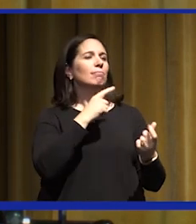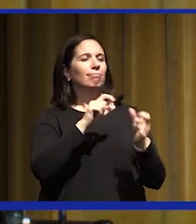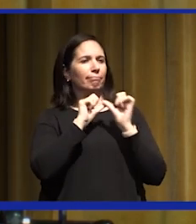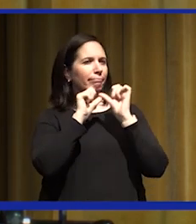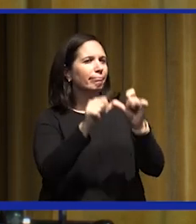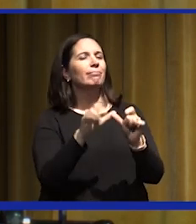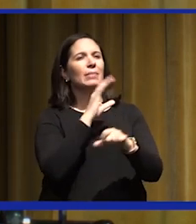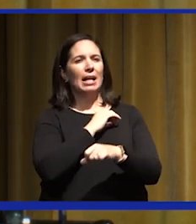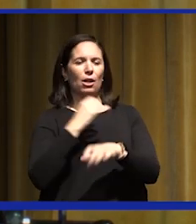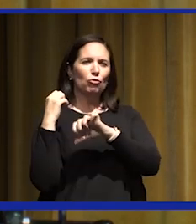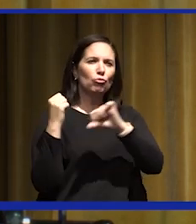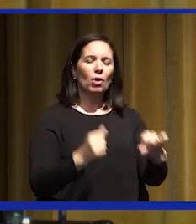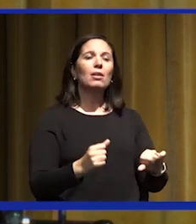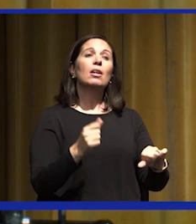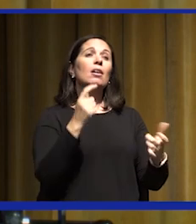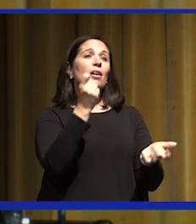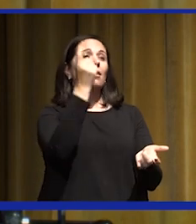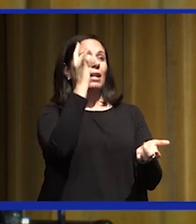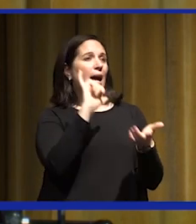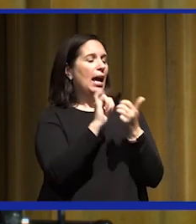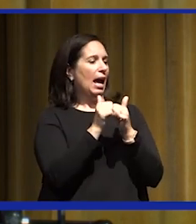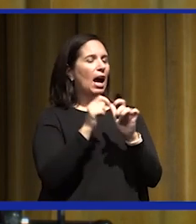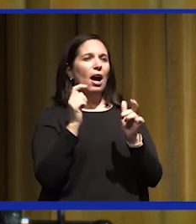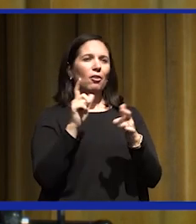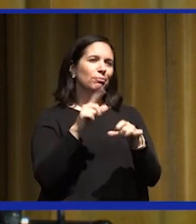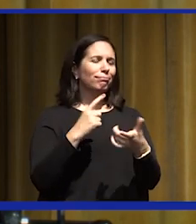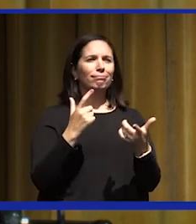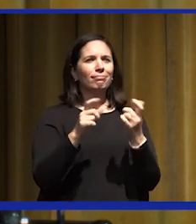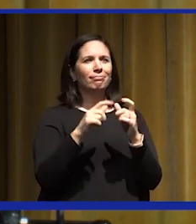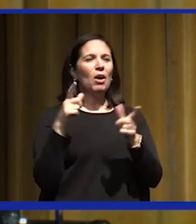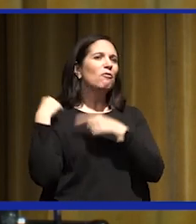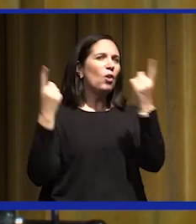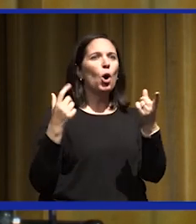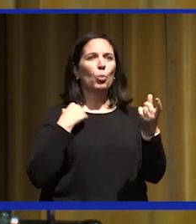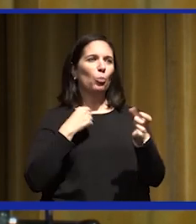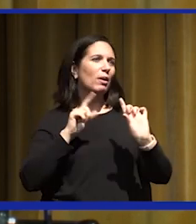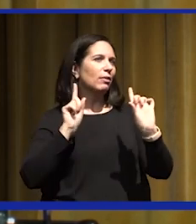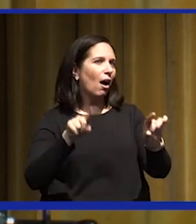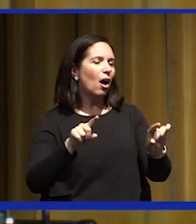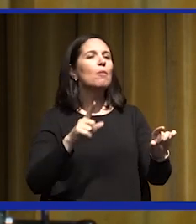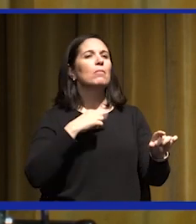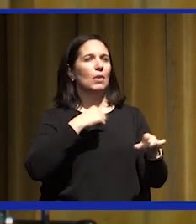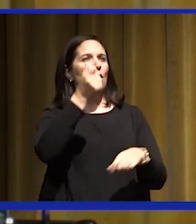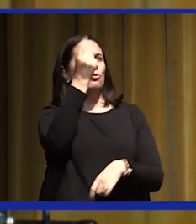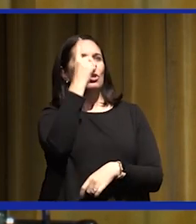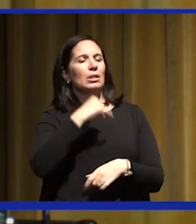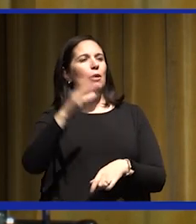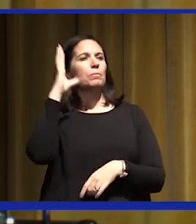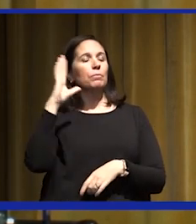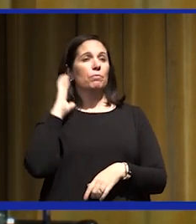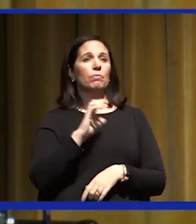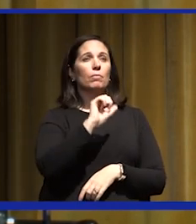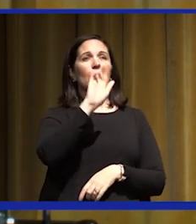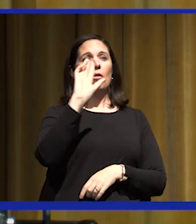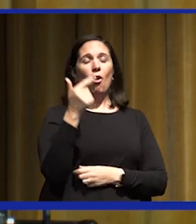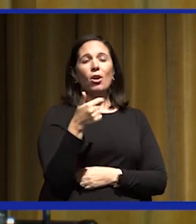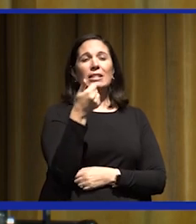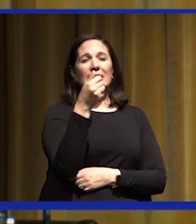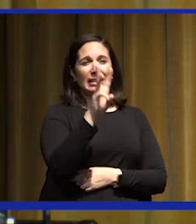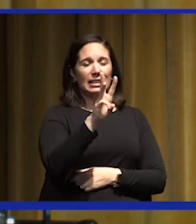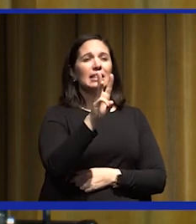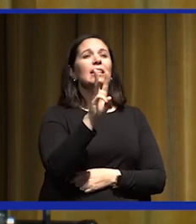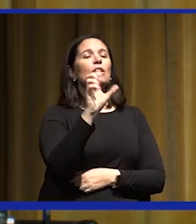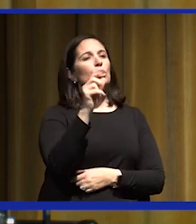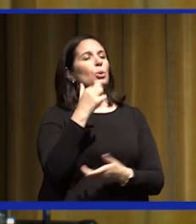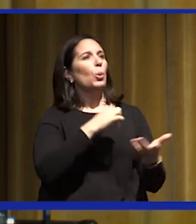To fully understand how far we have come, it is important to remember the past. August 2016 was the first time for many that we